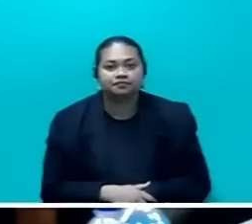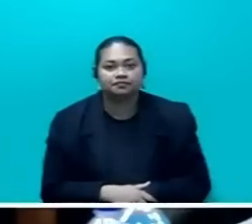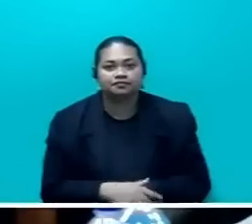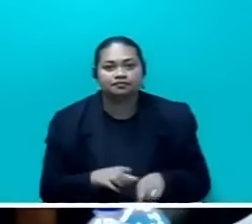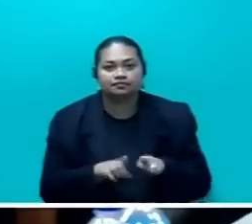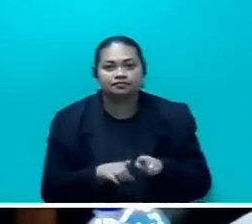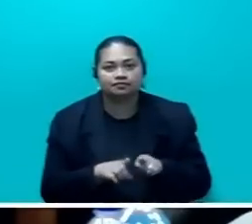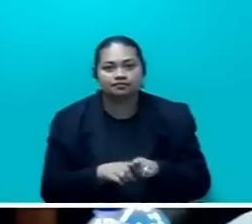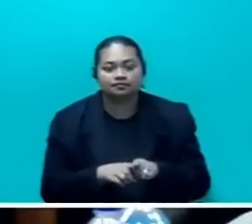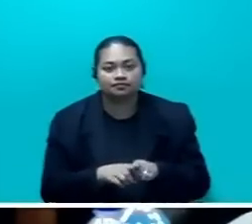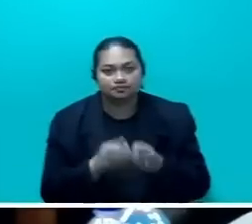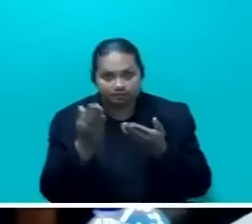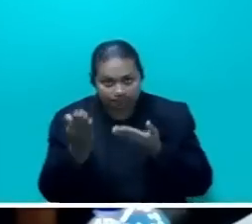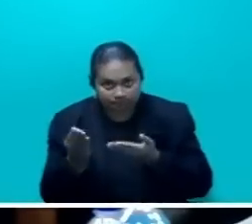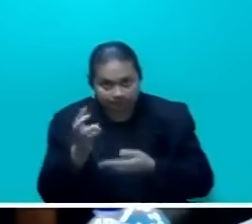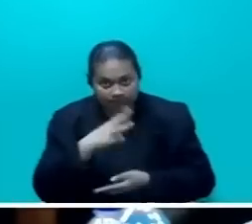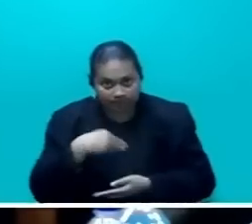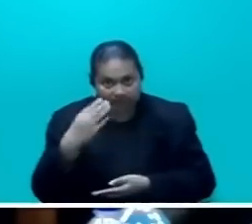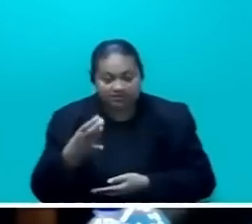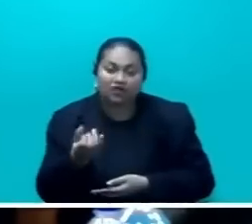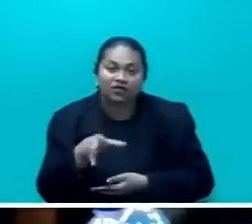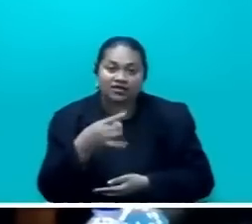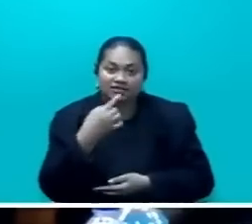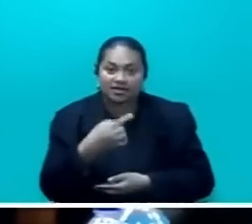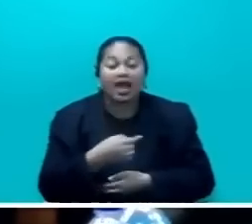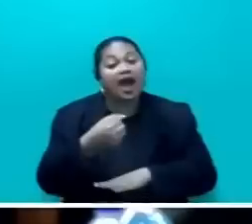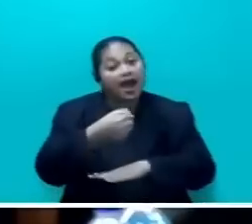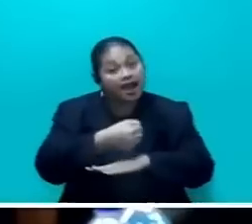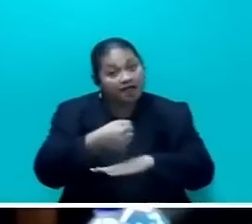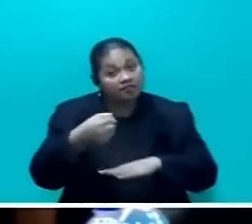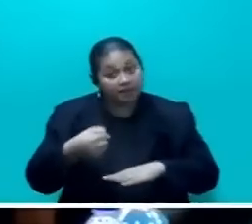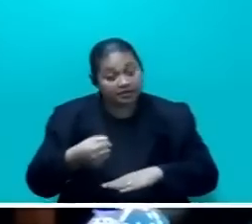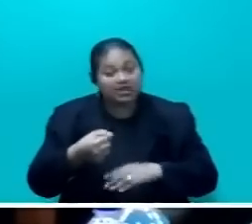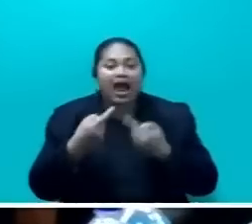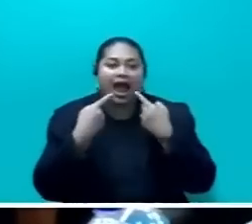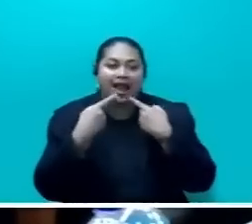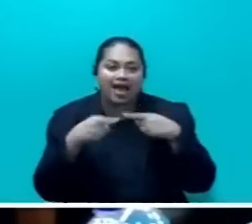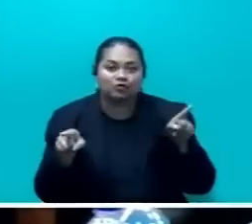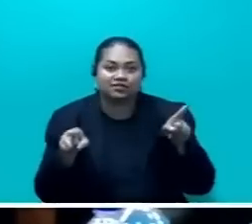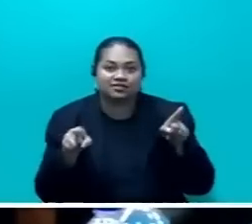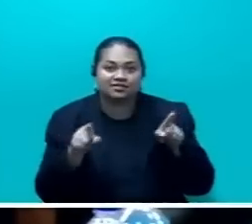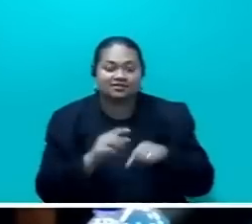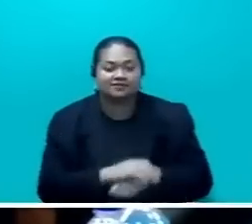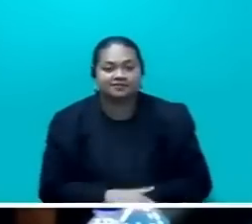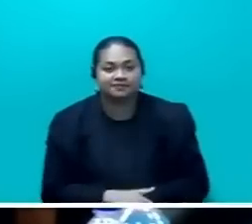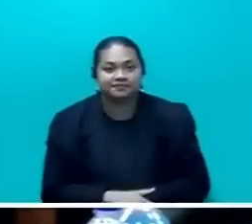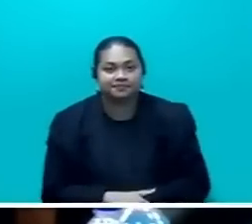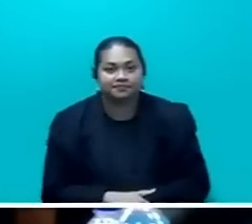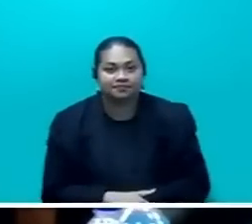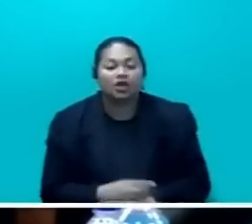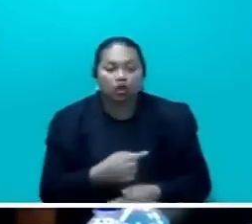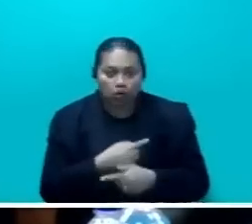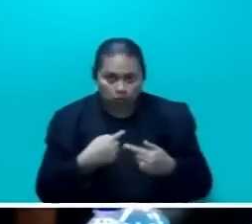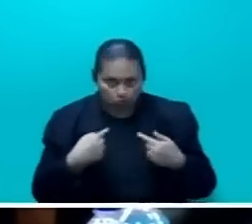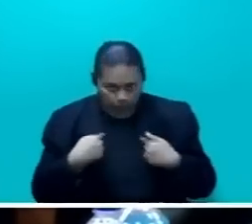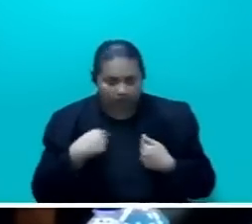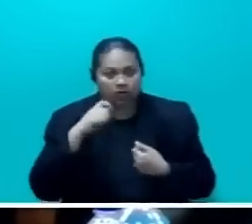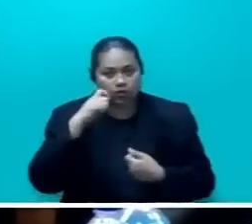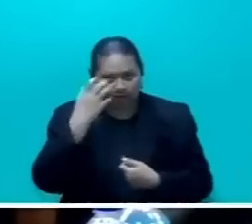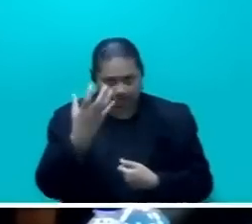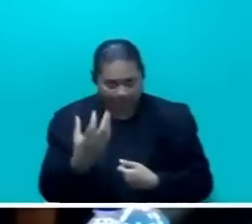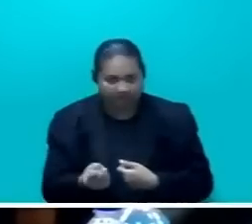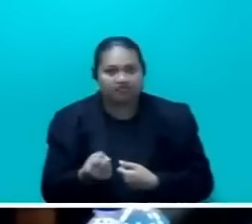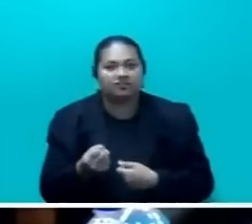very clearly, that the government has announced that we will hold municipal